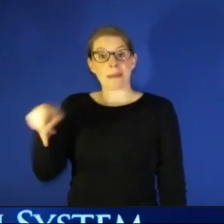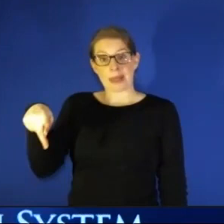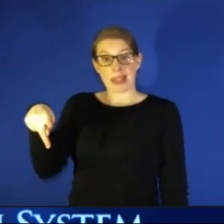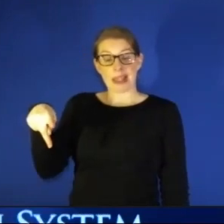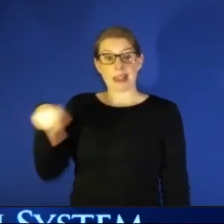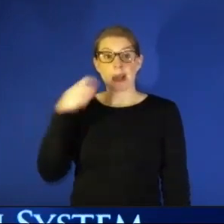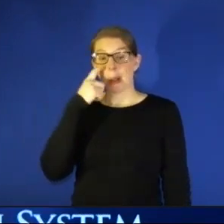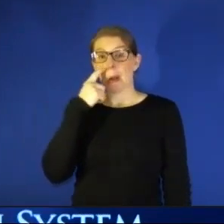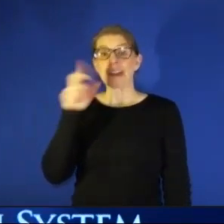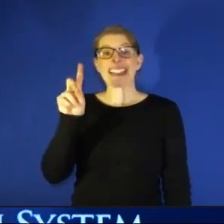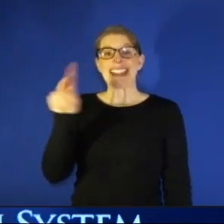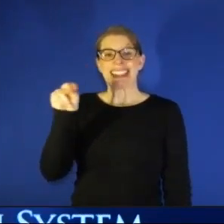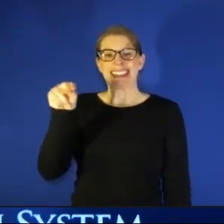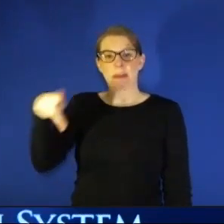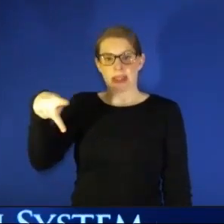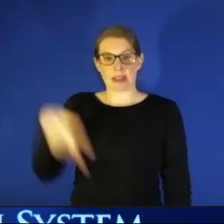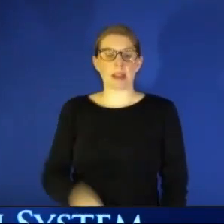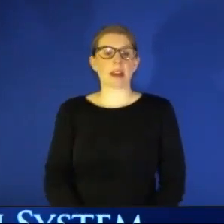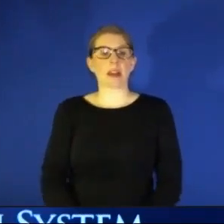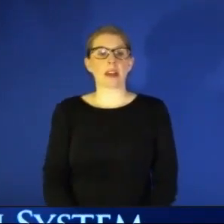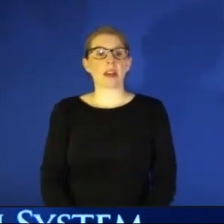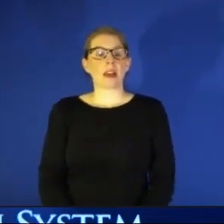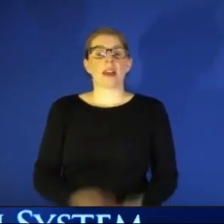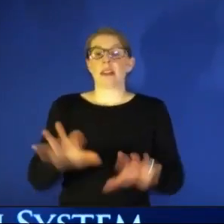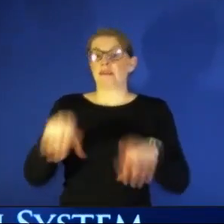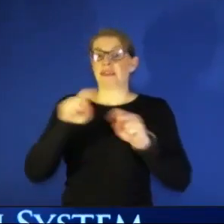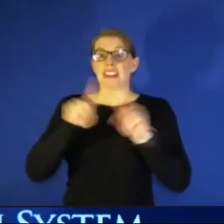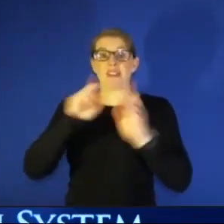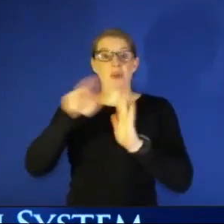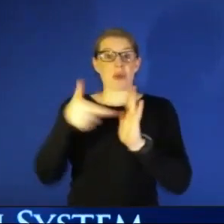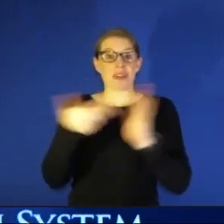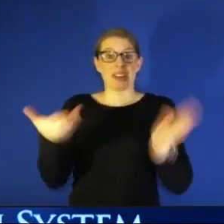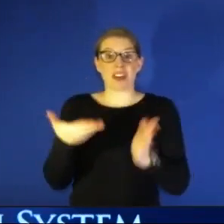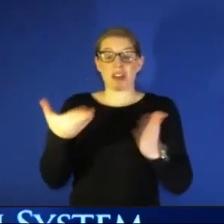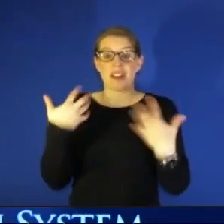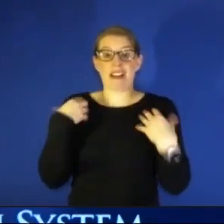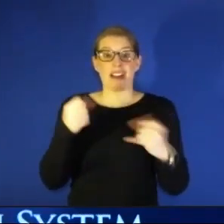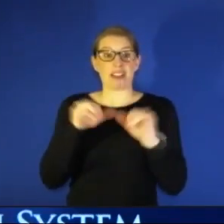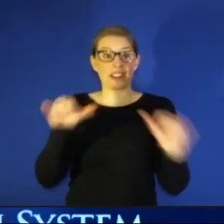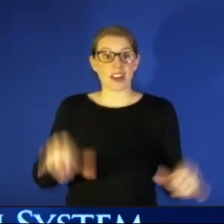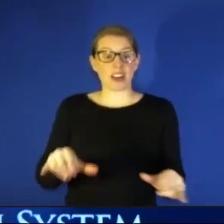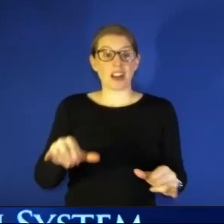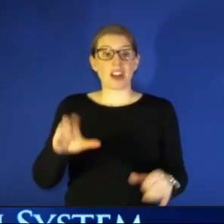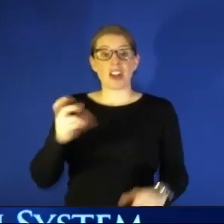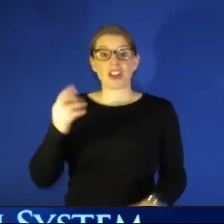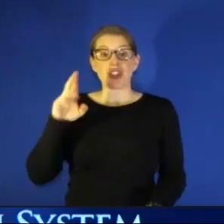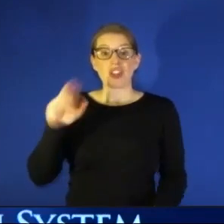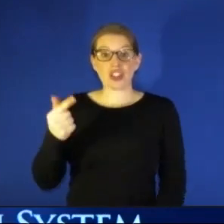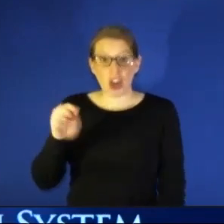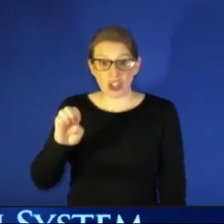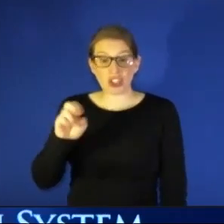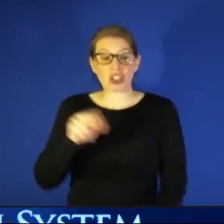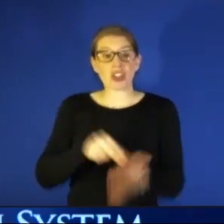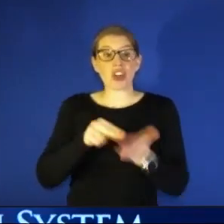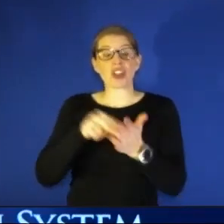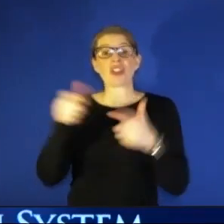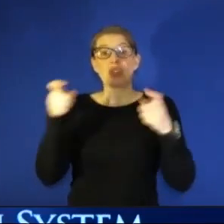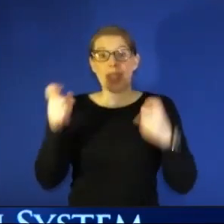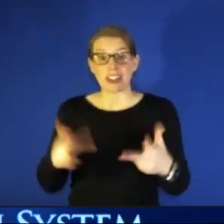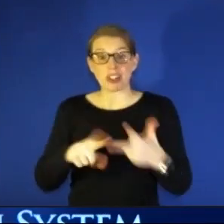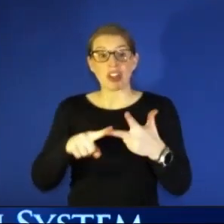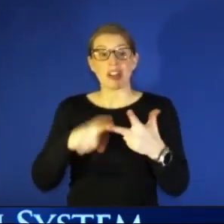KU, and then through the years did different roles in the health system, charge nurse and nurse manager and nurse director, and more recently in this